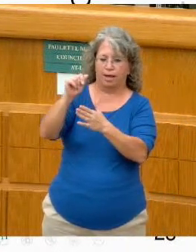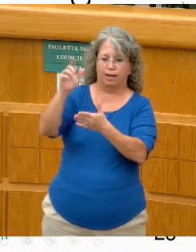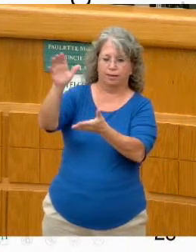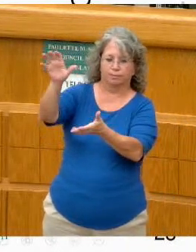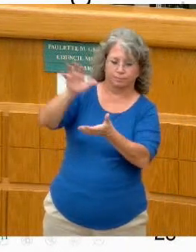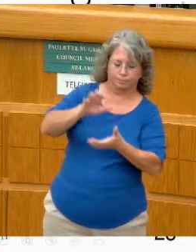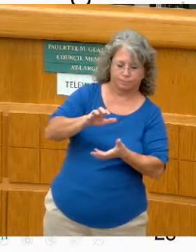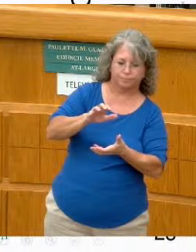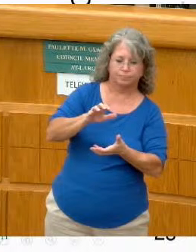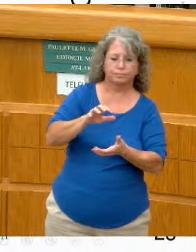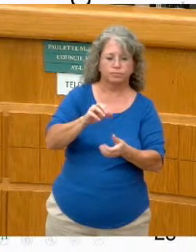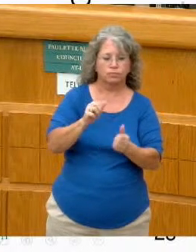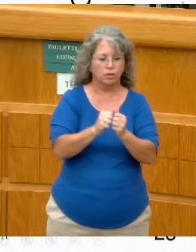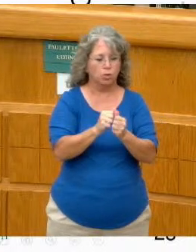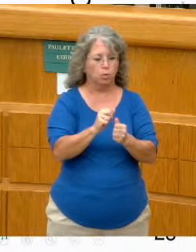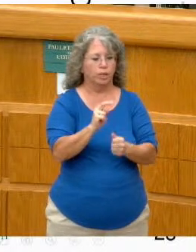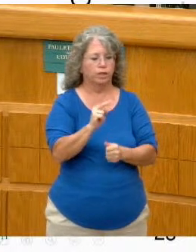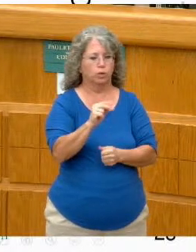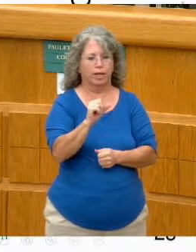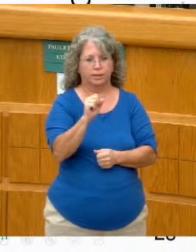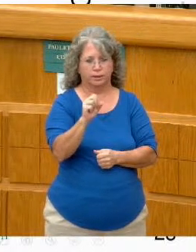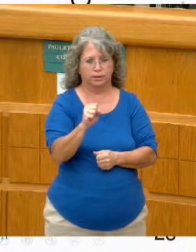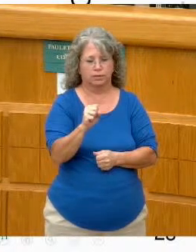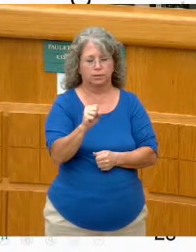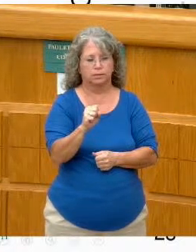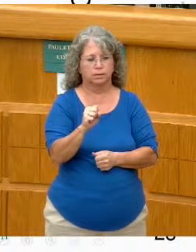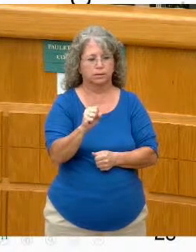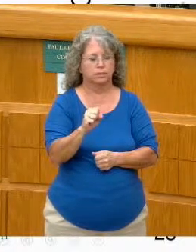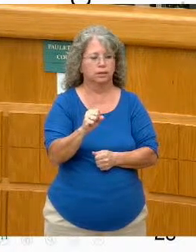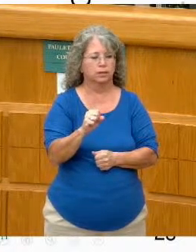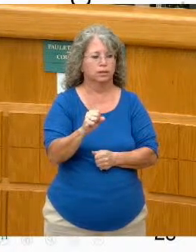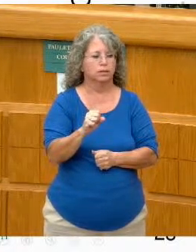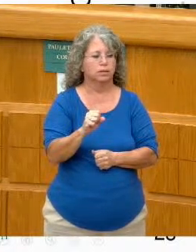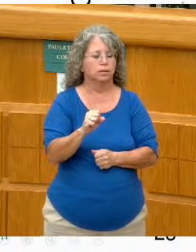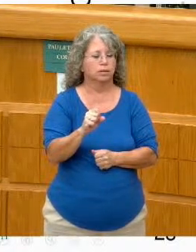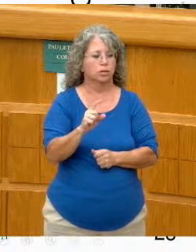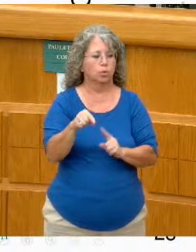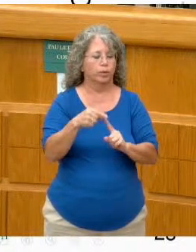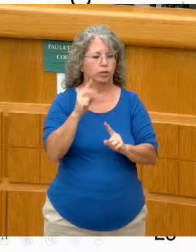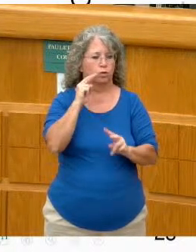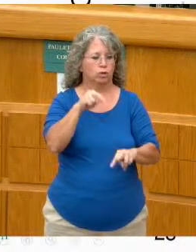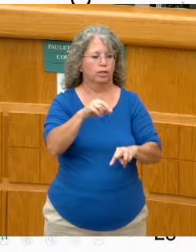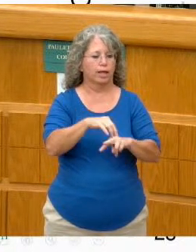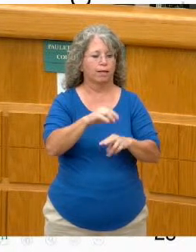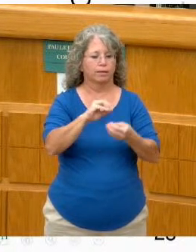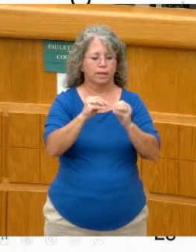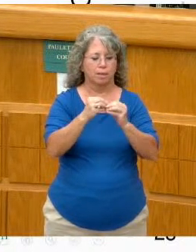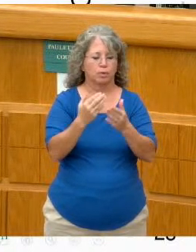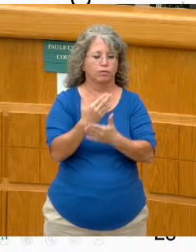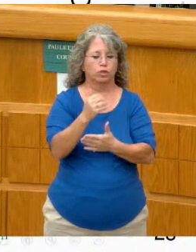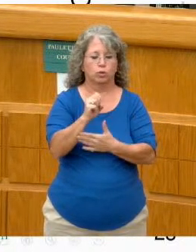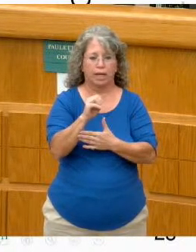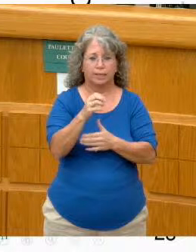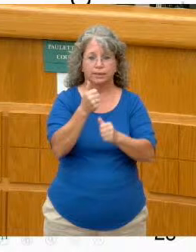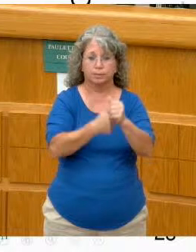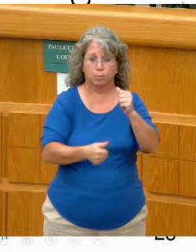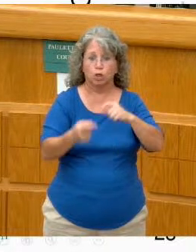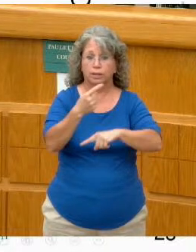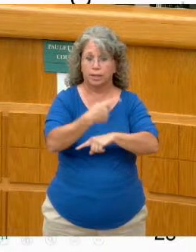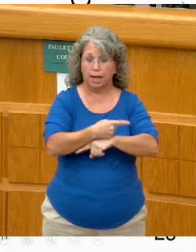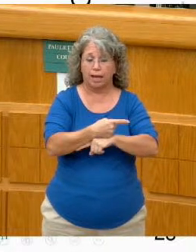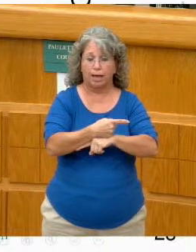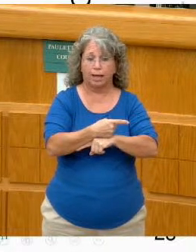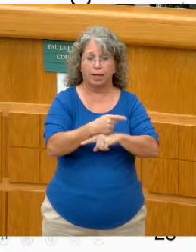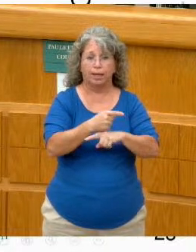data here, when we're looking at the whole state and the number of new cases per day per 100,000 people, some of the